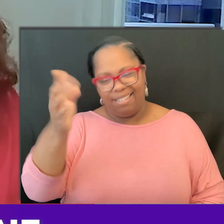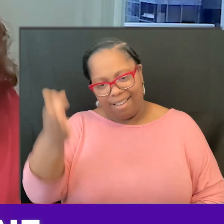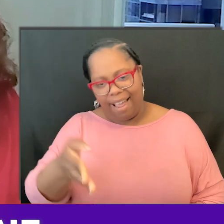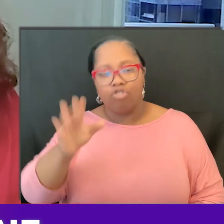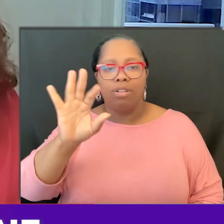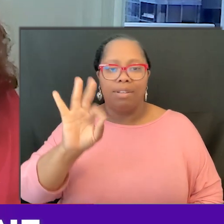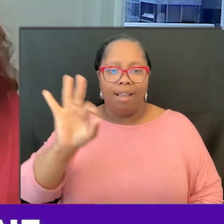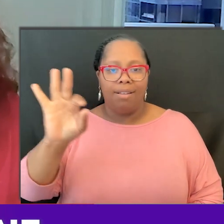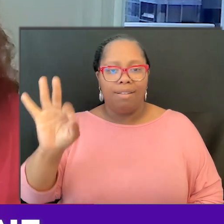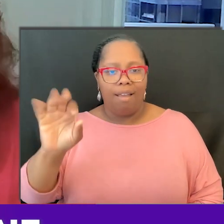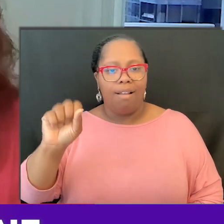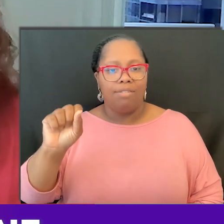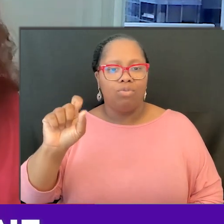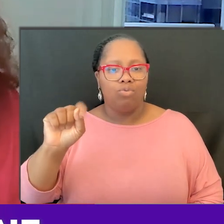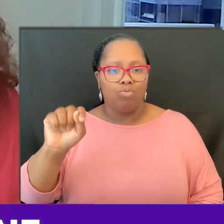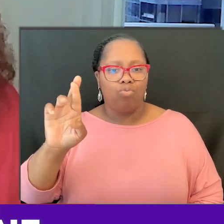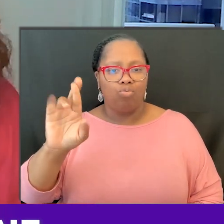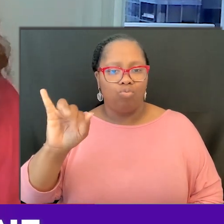utla.net/99strike.